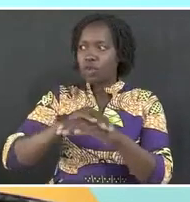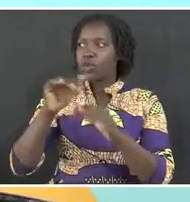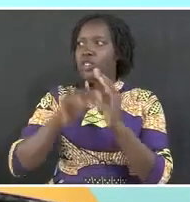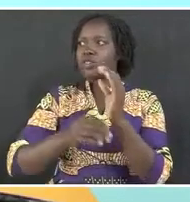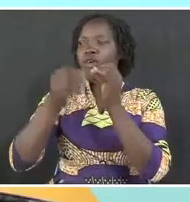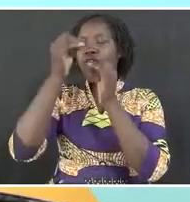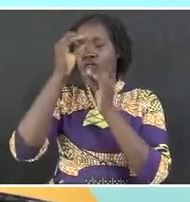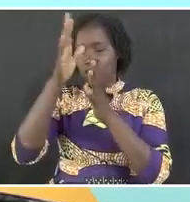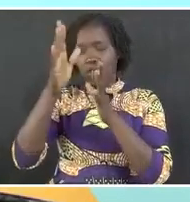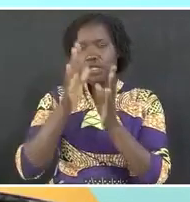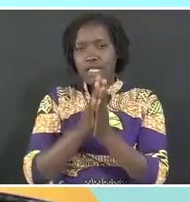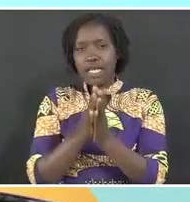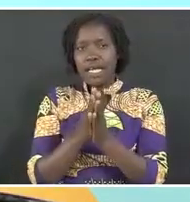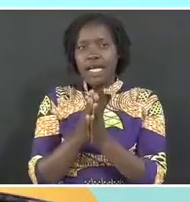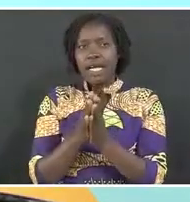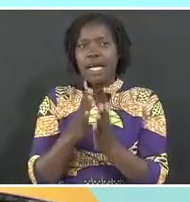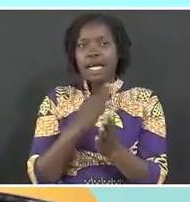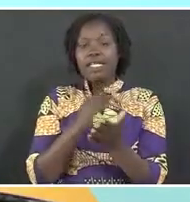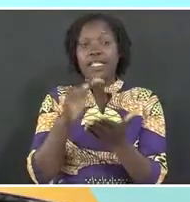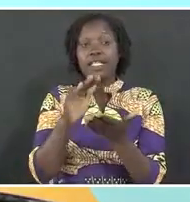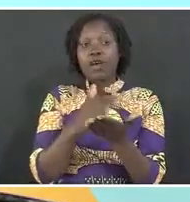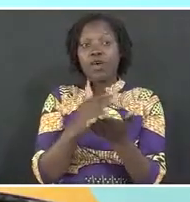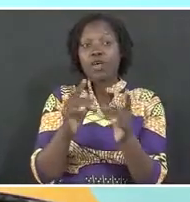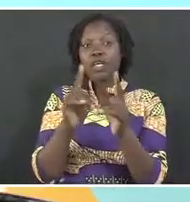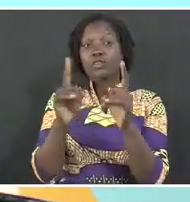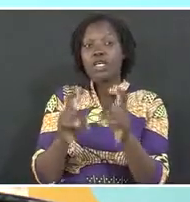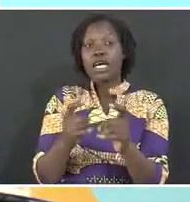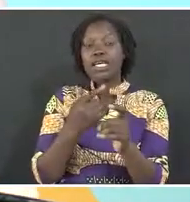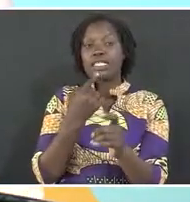God. And then the chorus